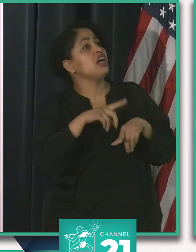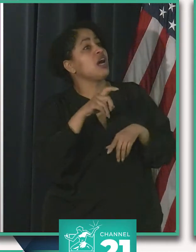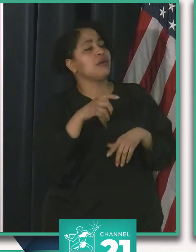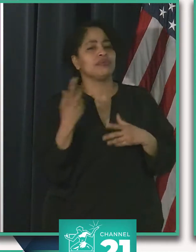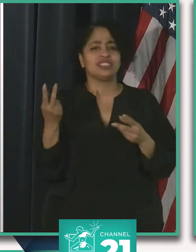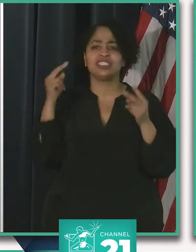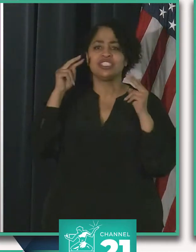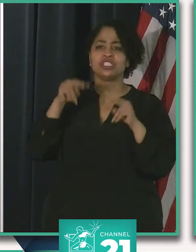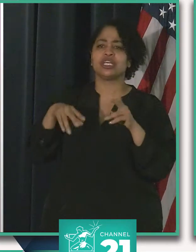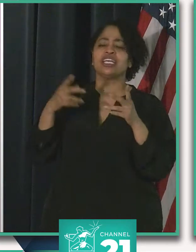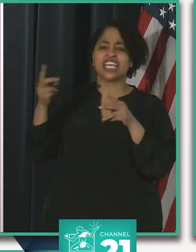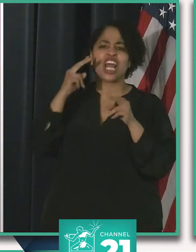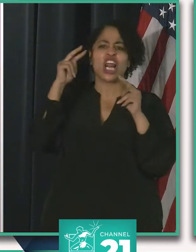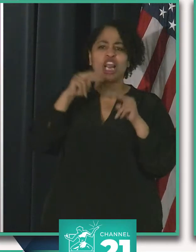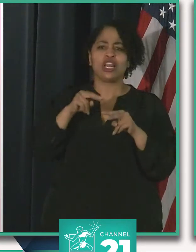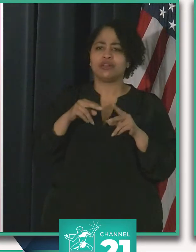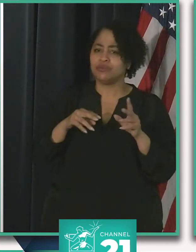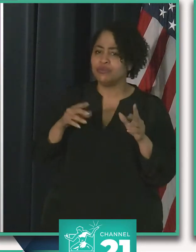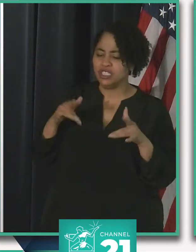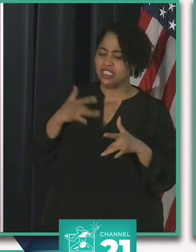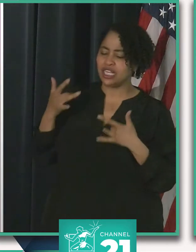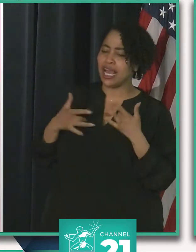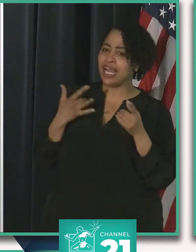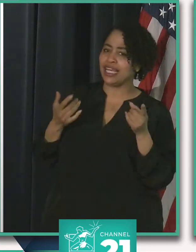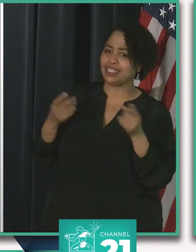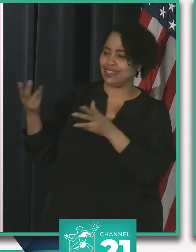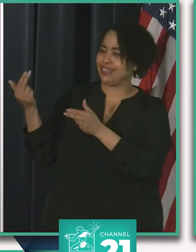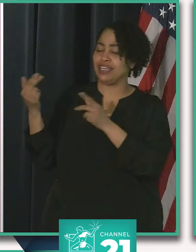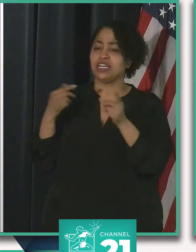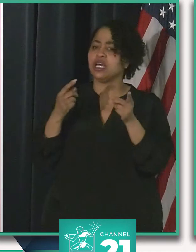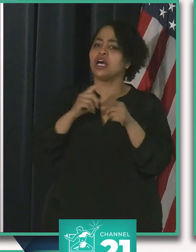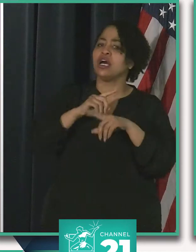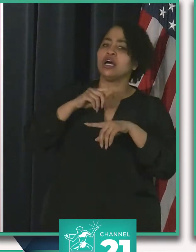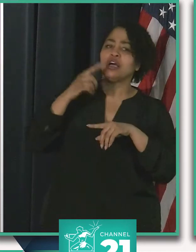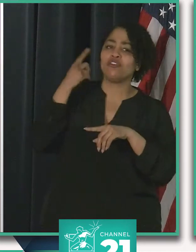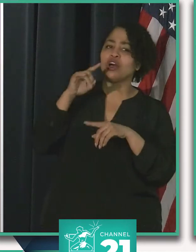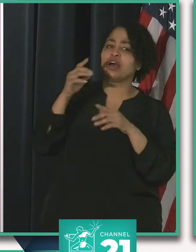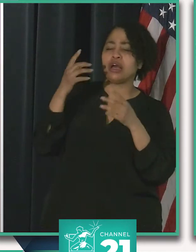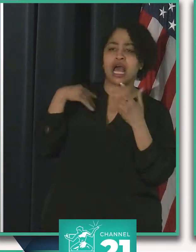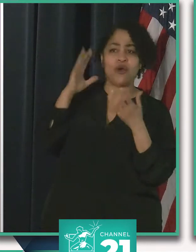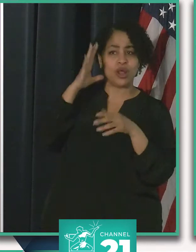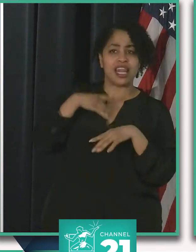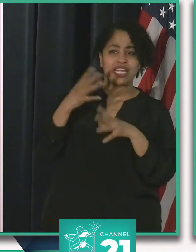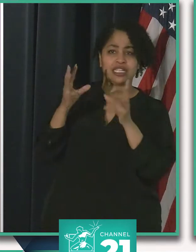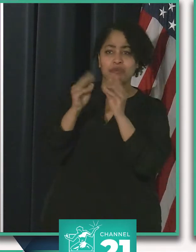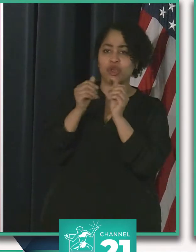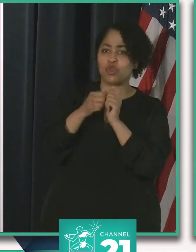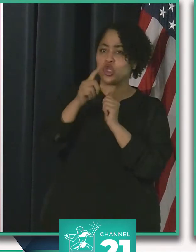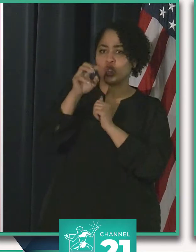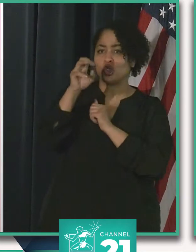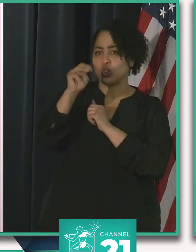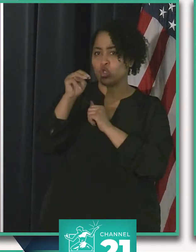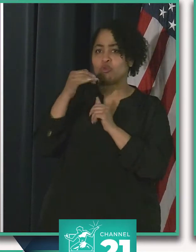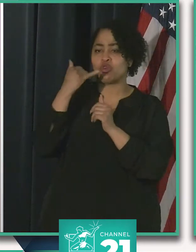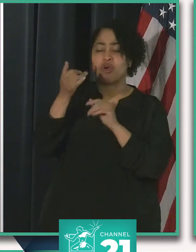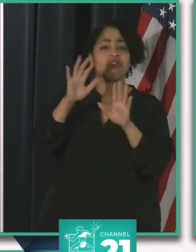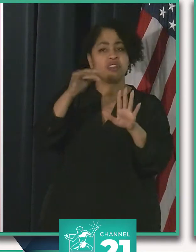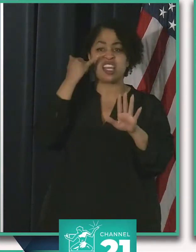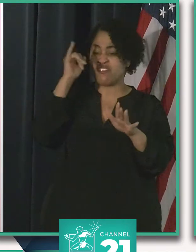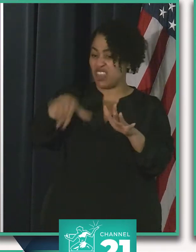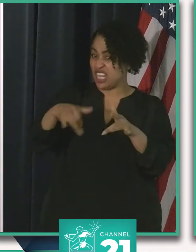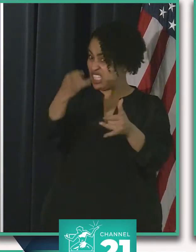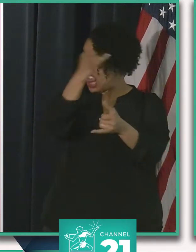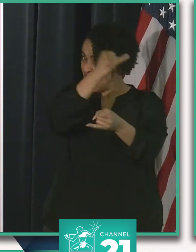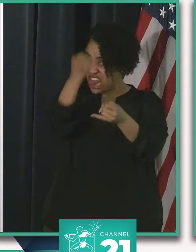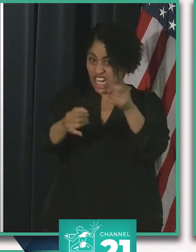He's looking at Mr. Mayor, it would be better if I can just get you on the Zoom call. Okay. Anyway, I will participate. If that's the last issue we're